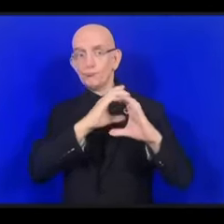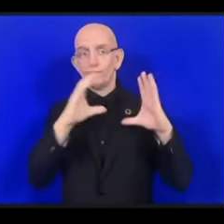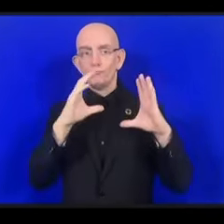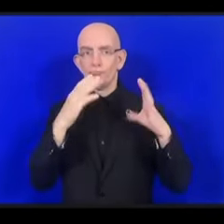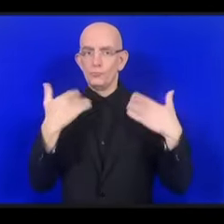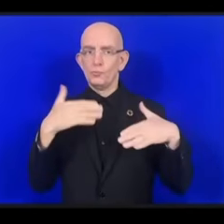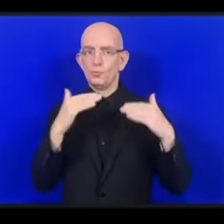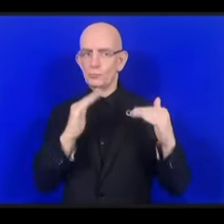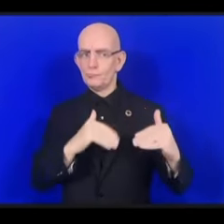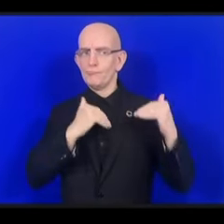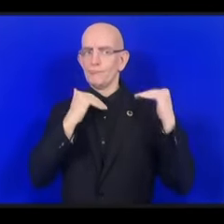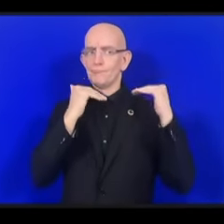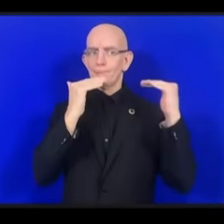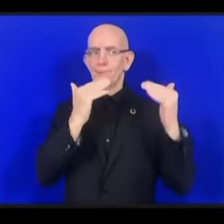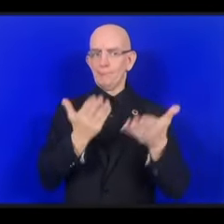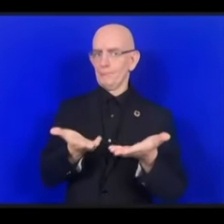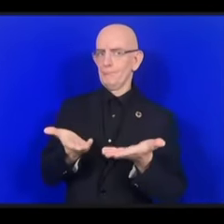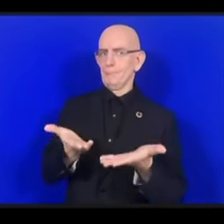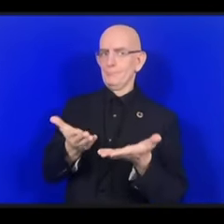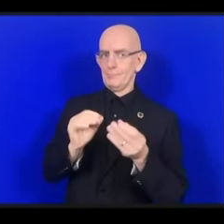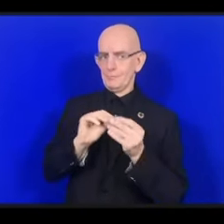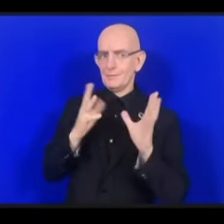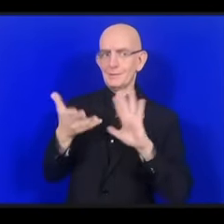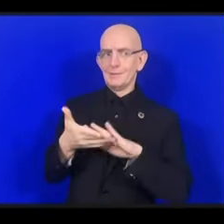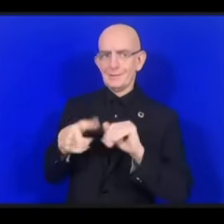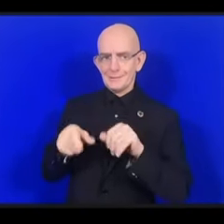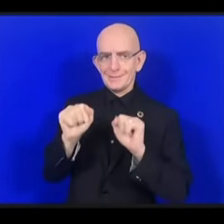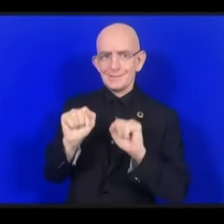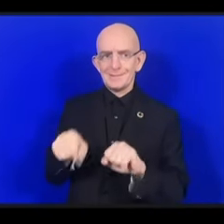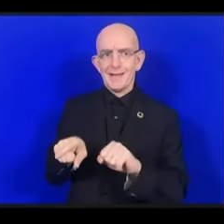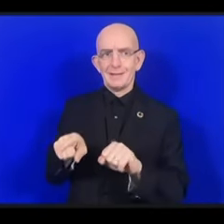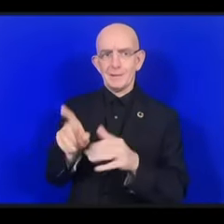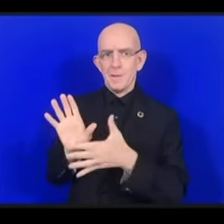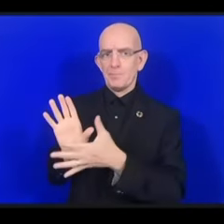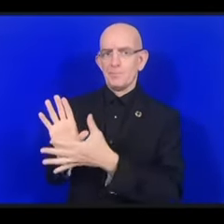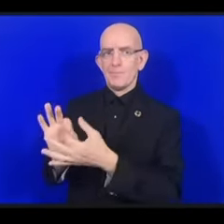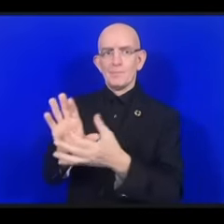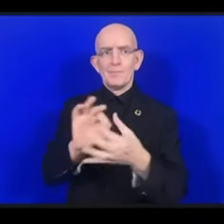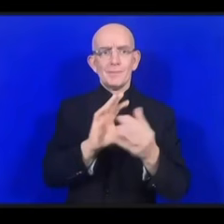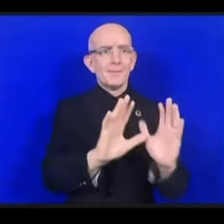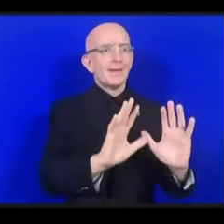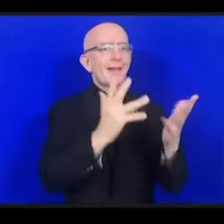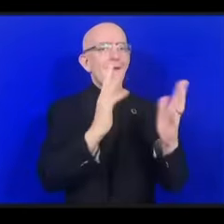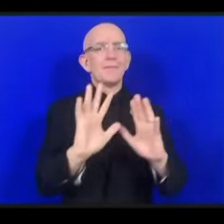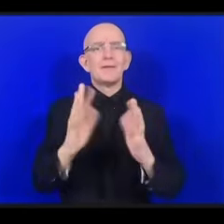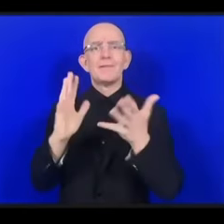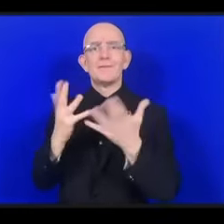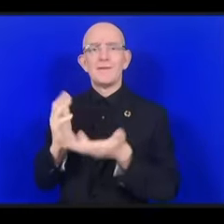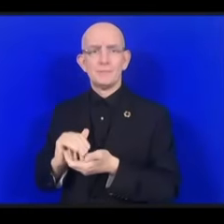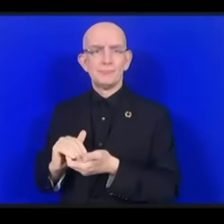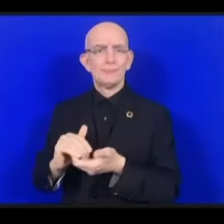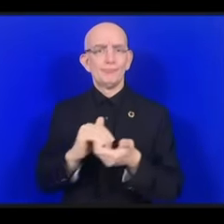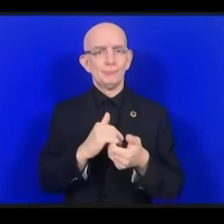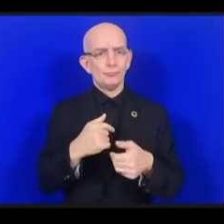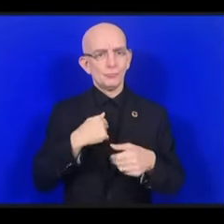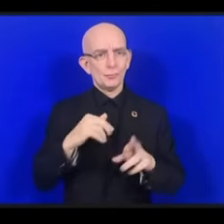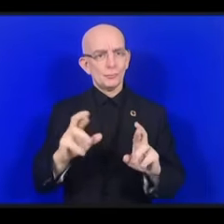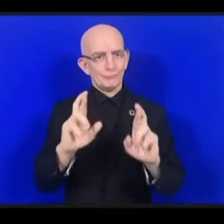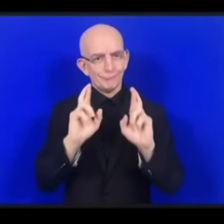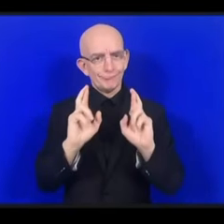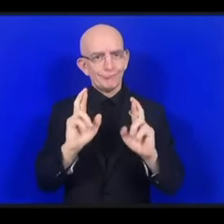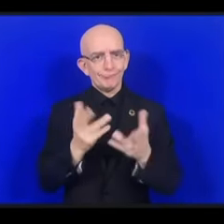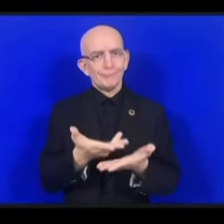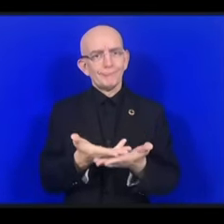wish for its further development. In closing, I would like to thank you for inviting me to this